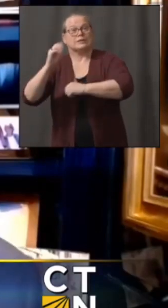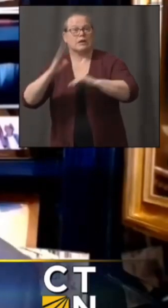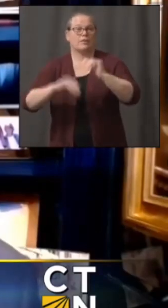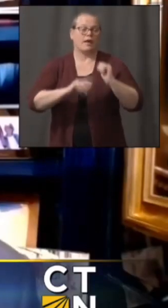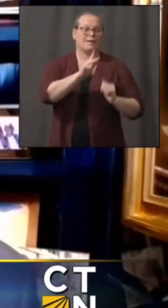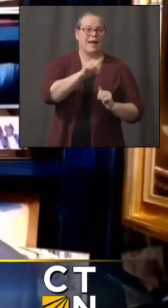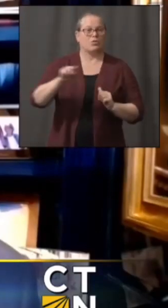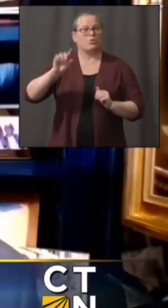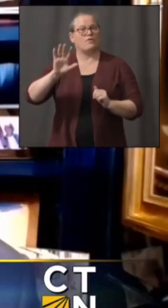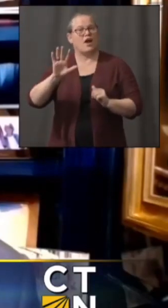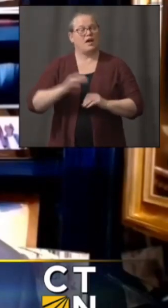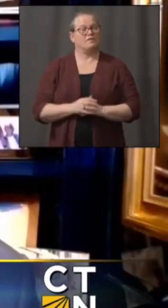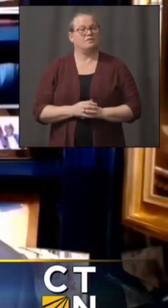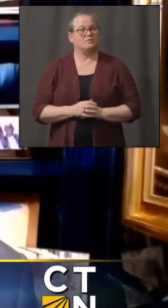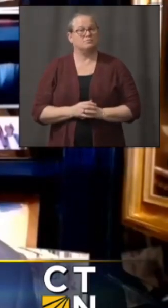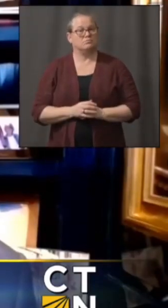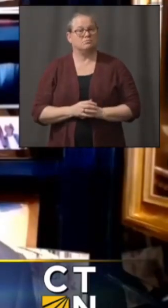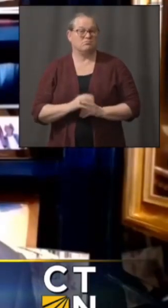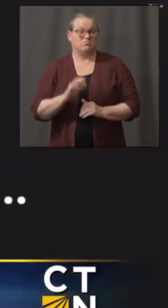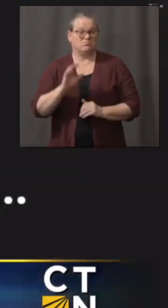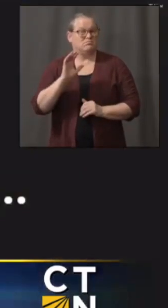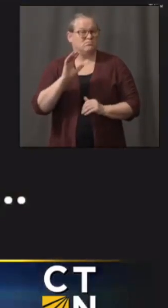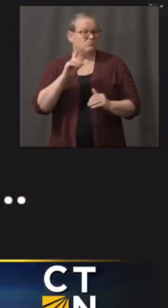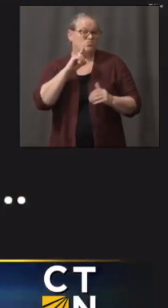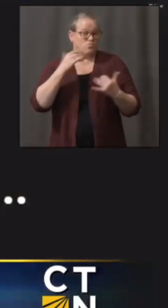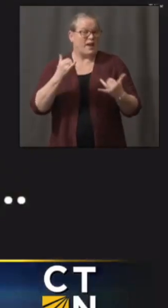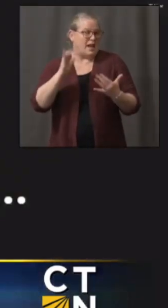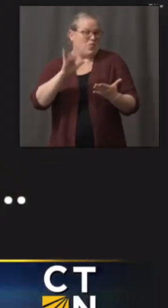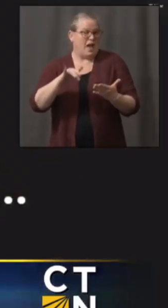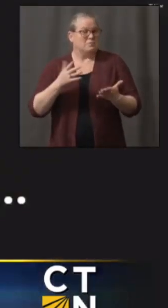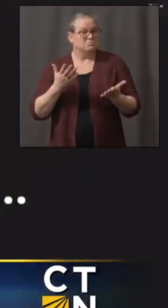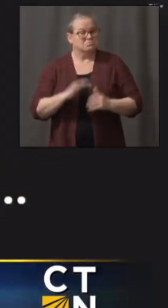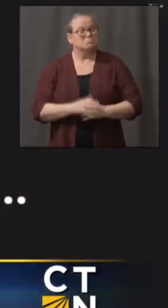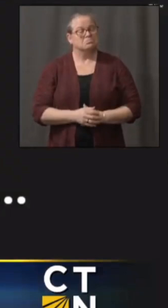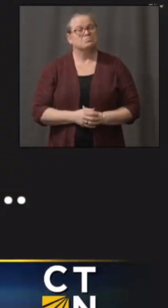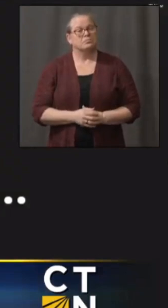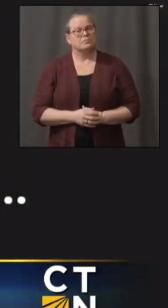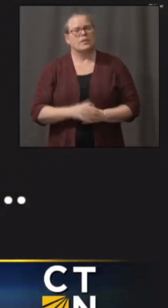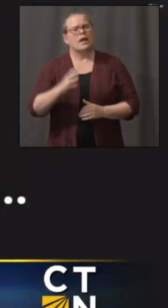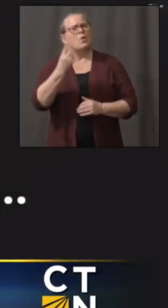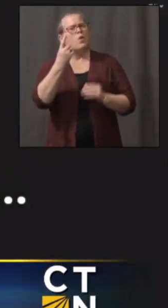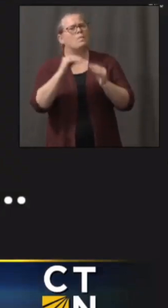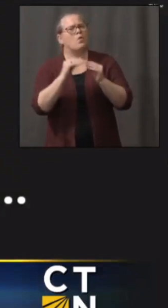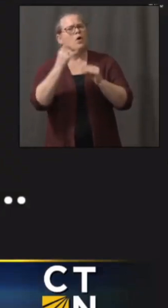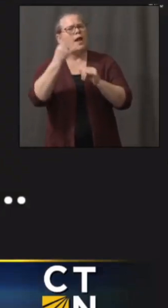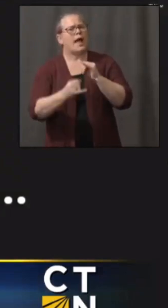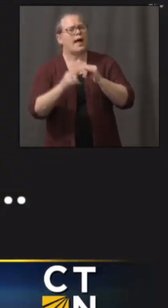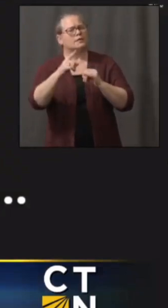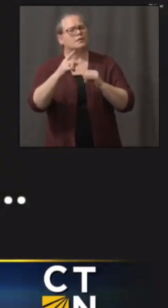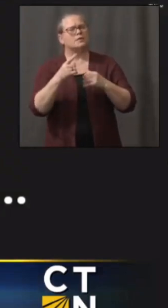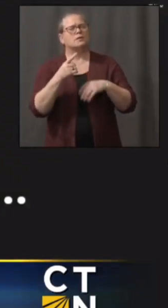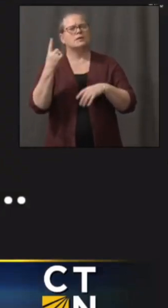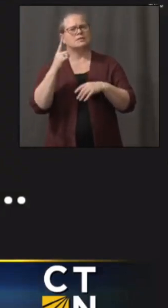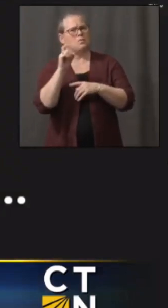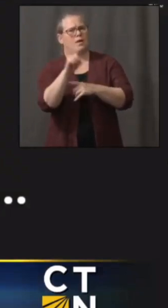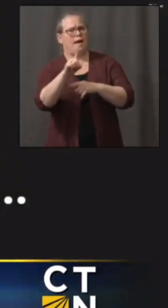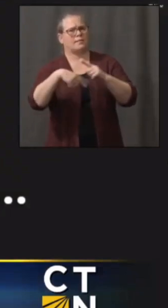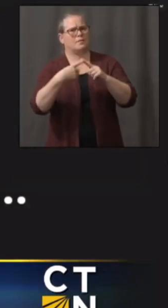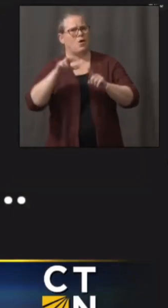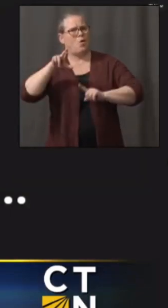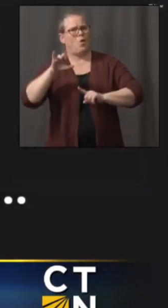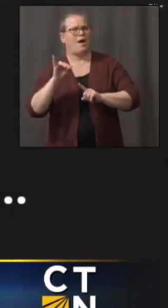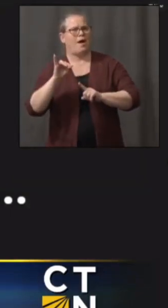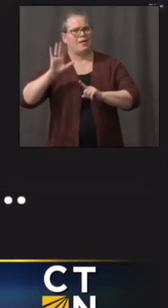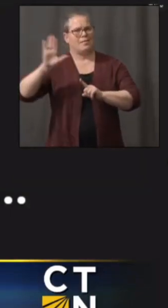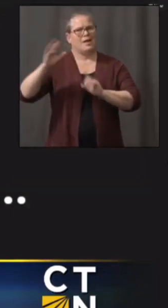That's the extent of my thinking right now on that. And one last thing, you were asked earlier about Rhode Island's restrictions, and they actually today rolled out